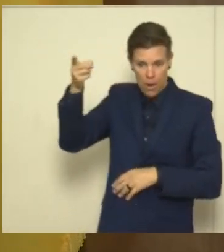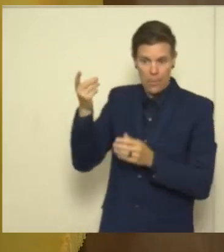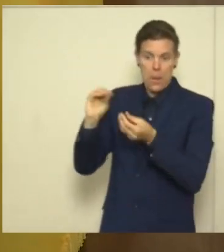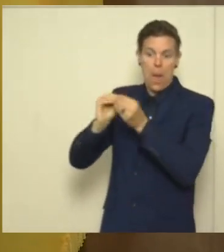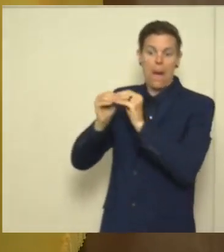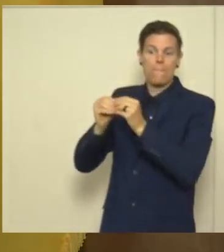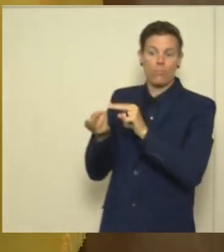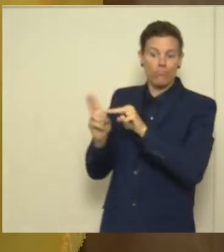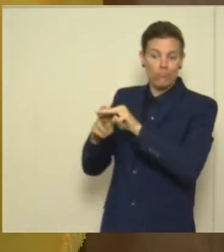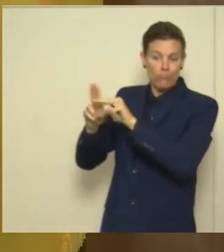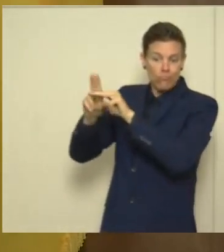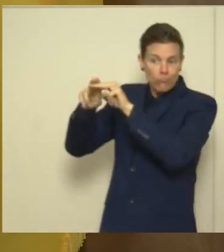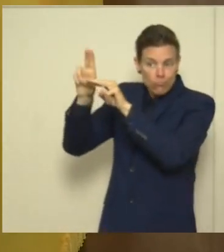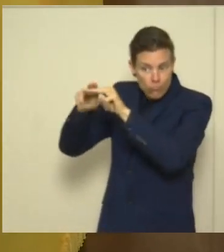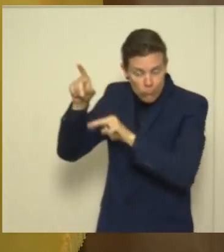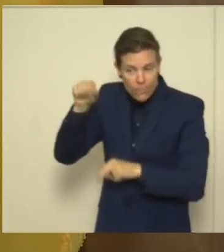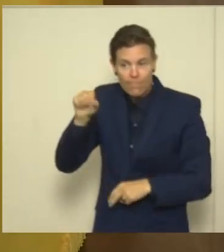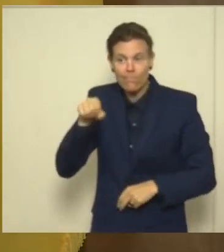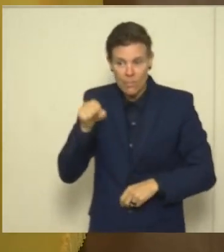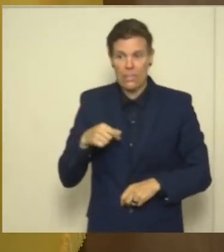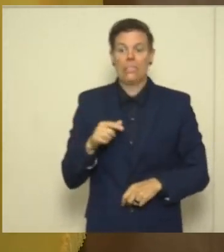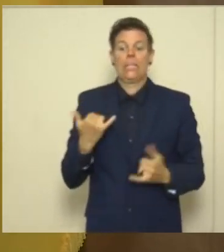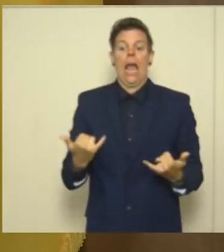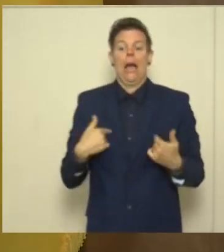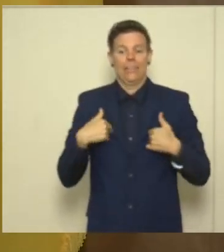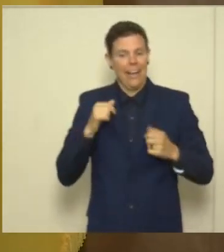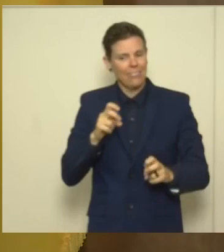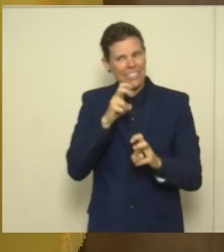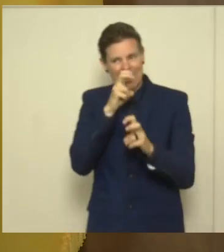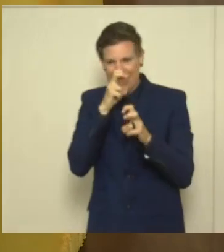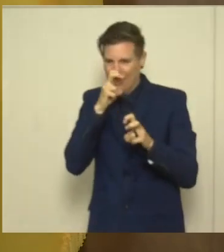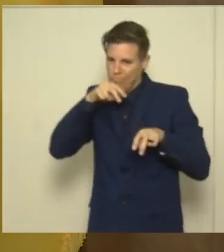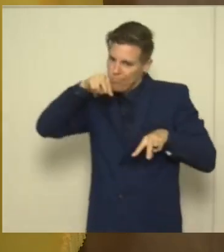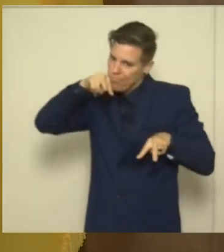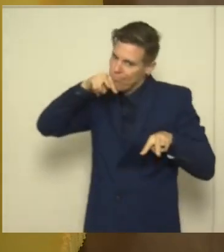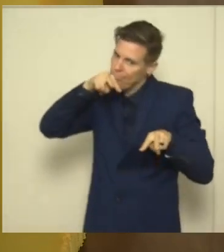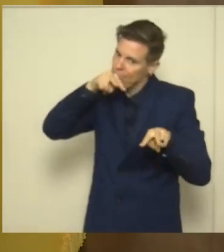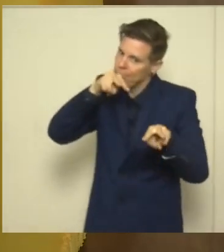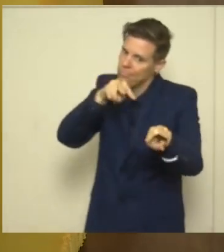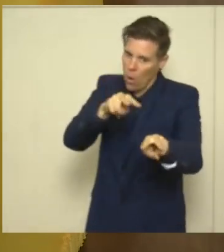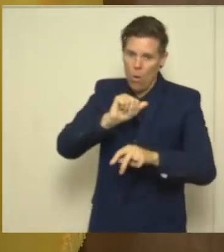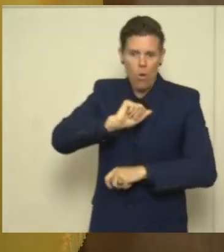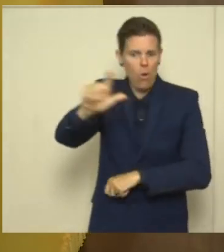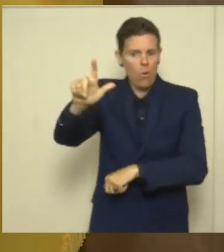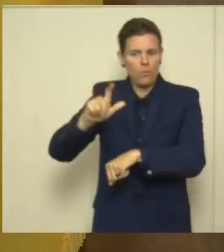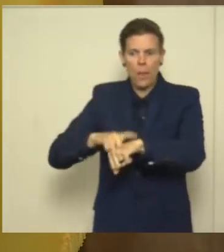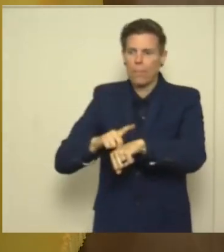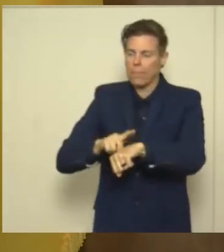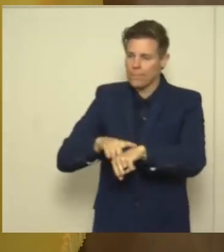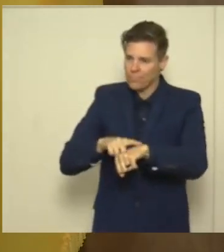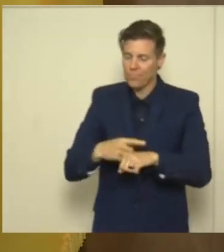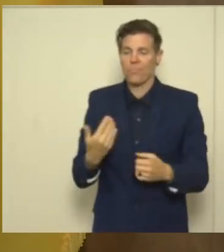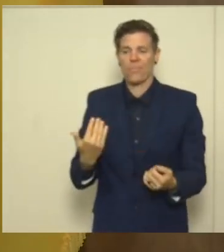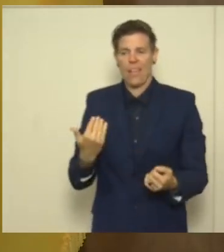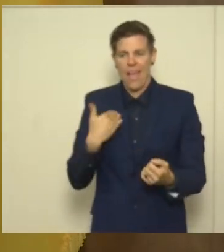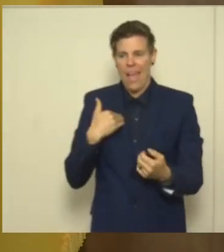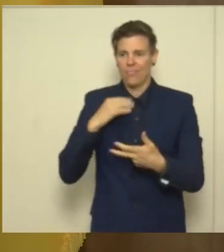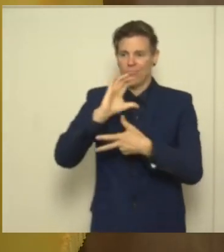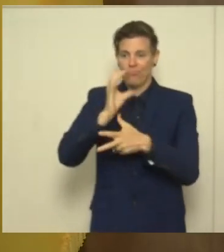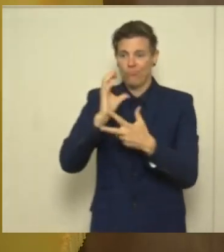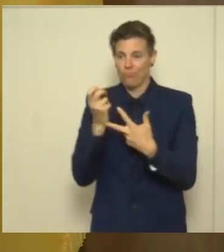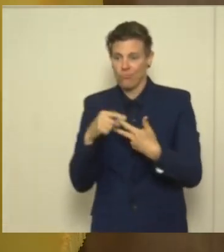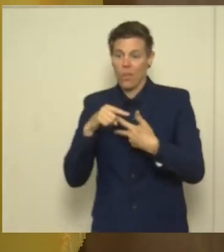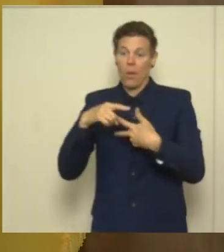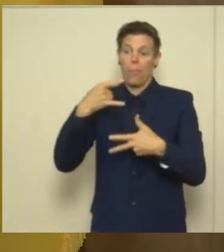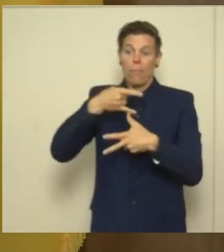vigilant all of the time, because the only tools we have are social distancing, mask wearing, and isolation. I mean, those are the